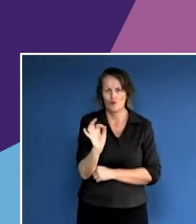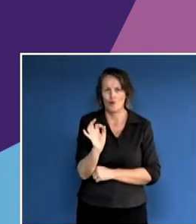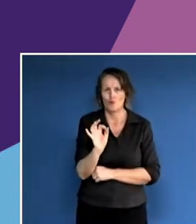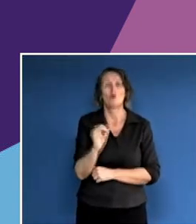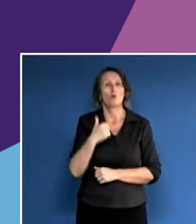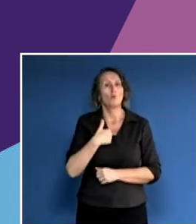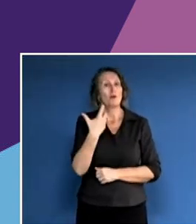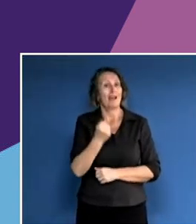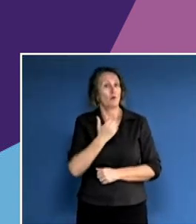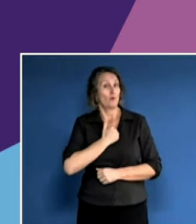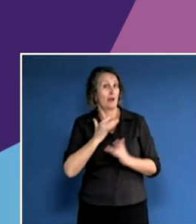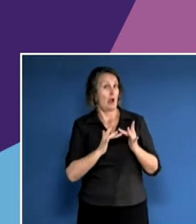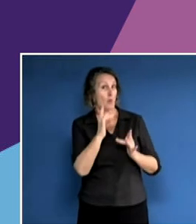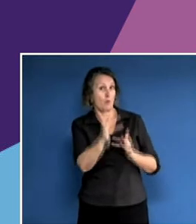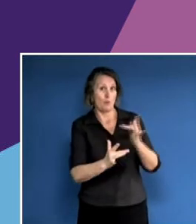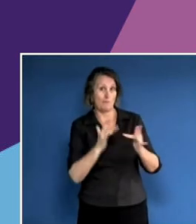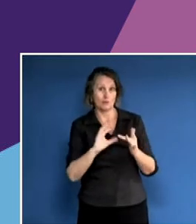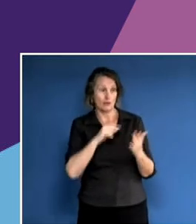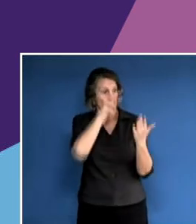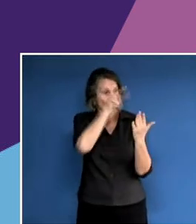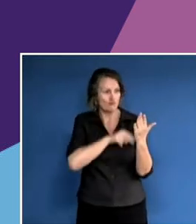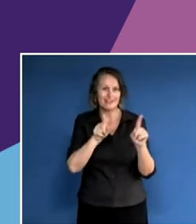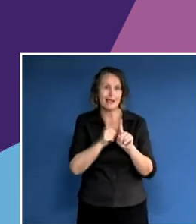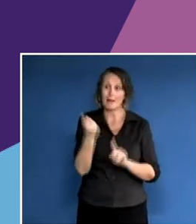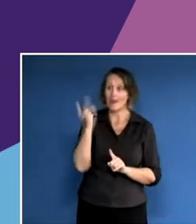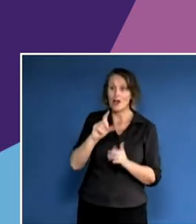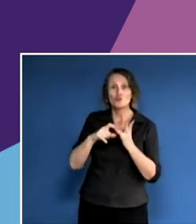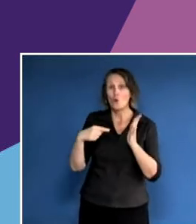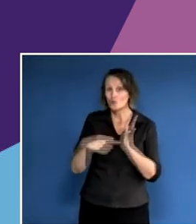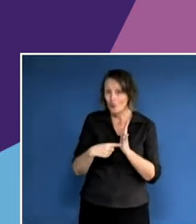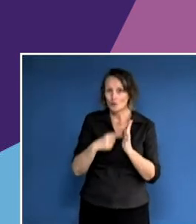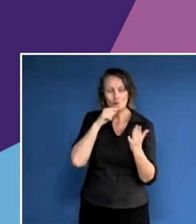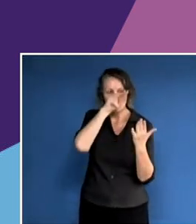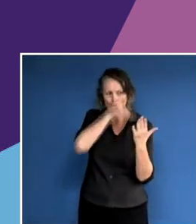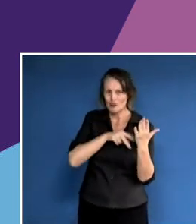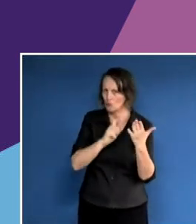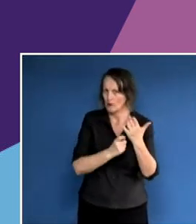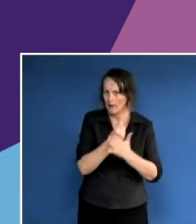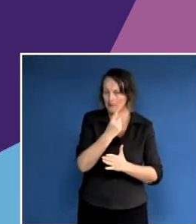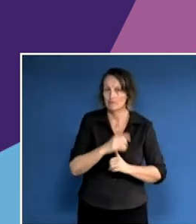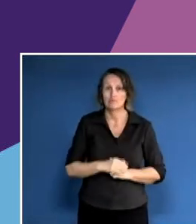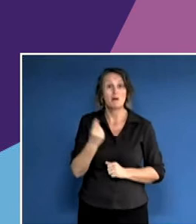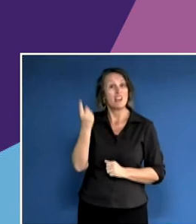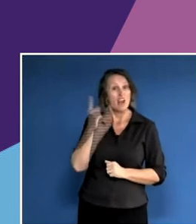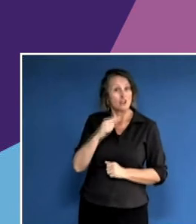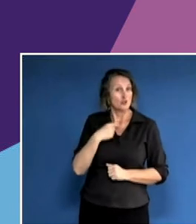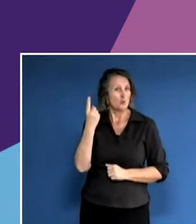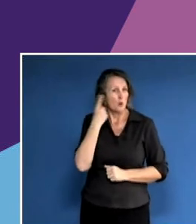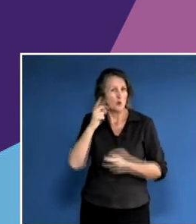Commission's website. But Commissioners, in October last year, you heard about issues concerning the